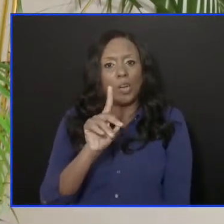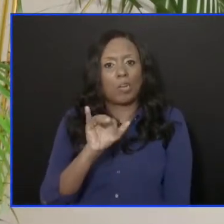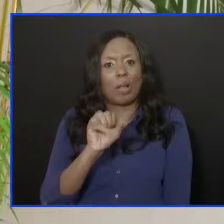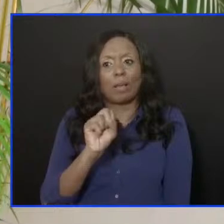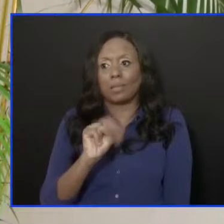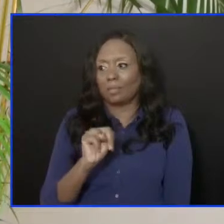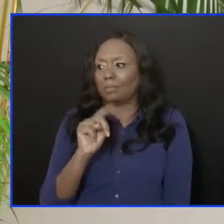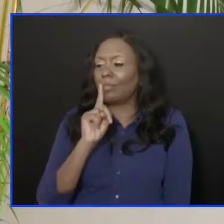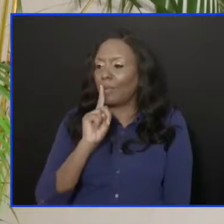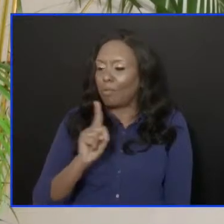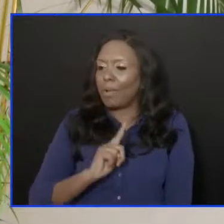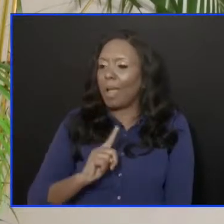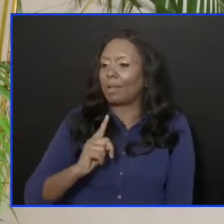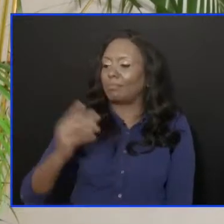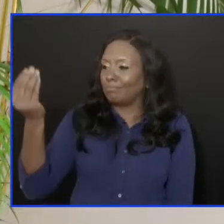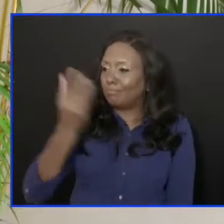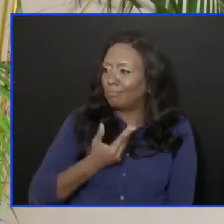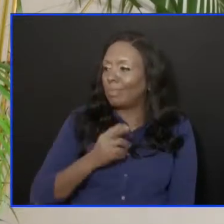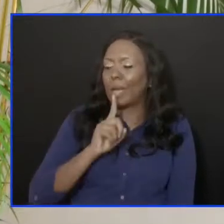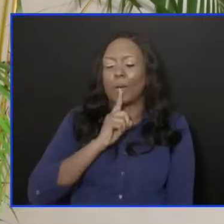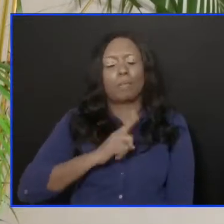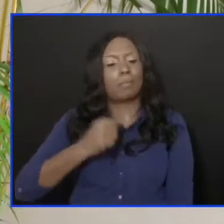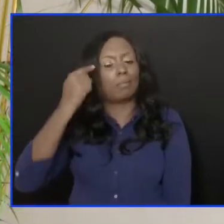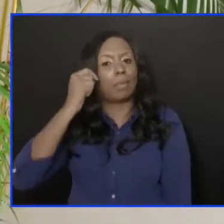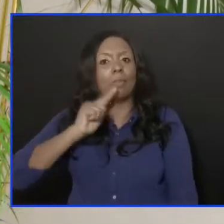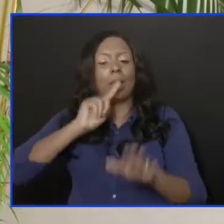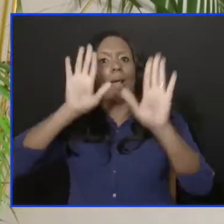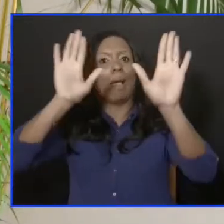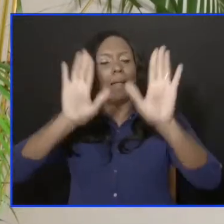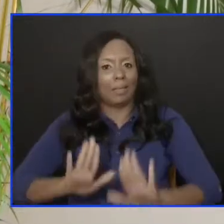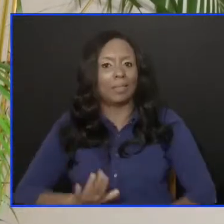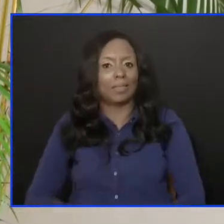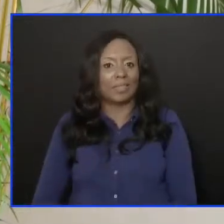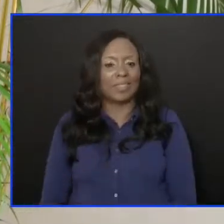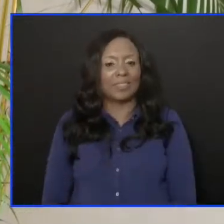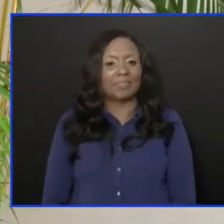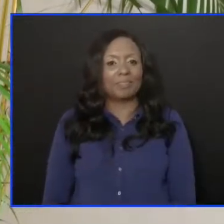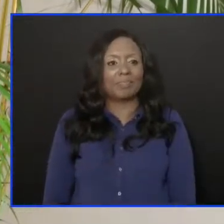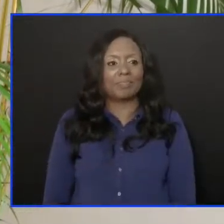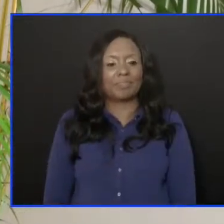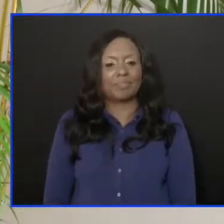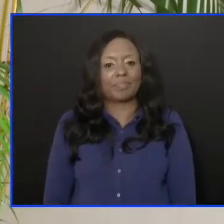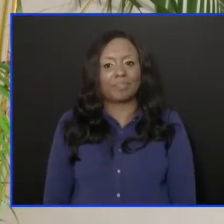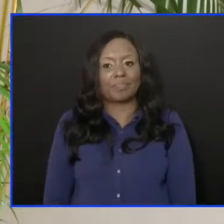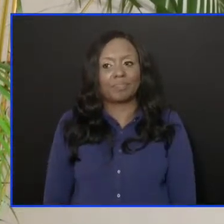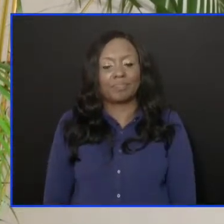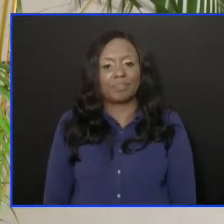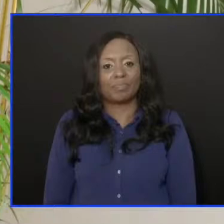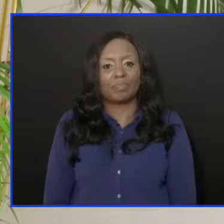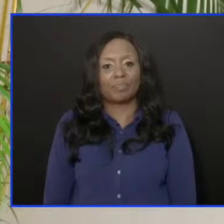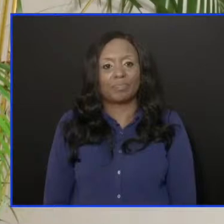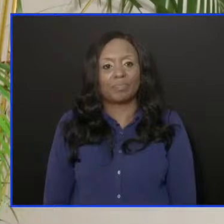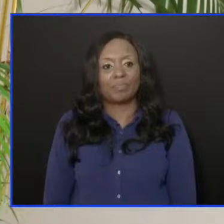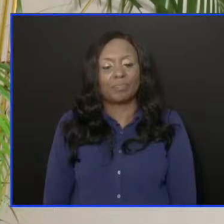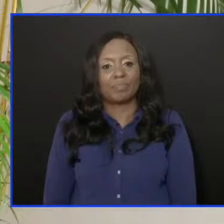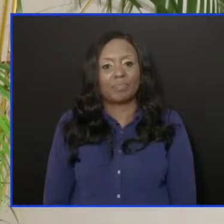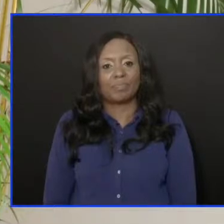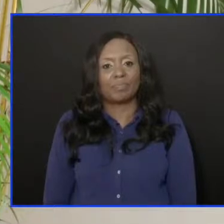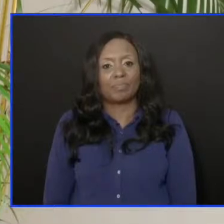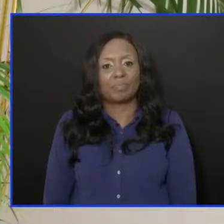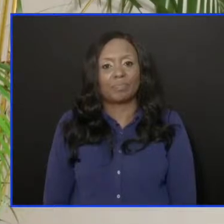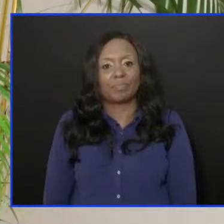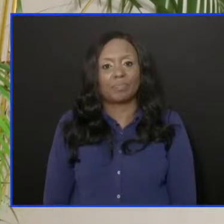is certainly under control. I think it was an excellent move. It gives Corey the benefit